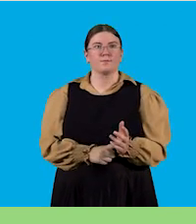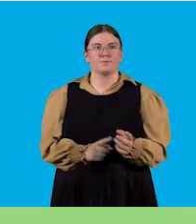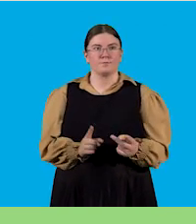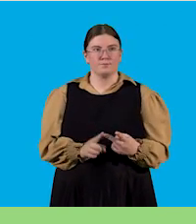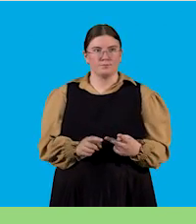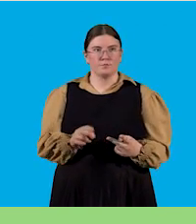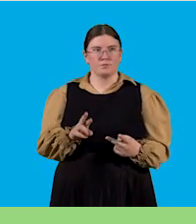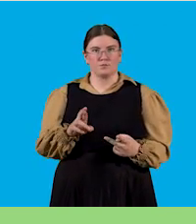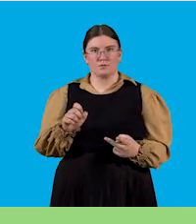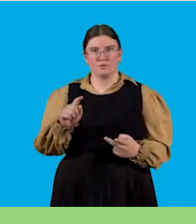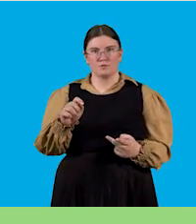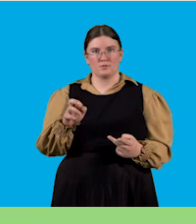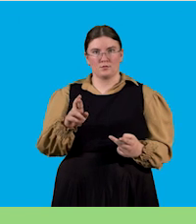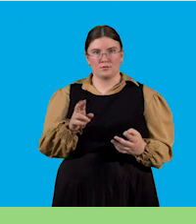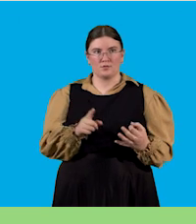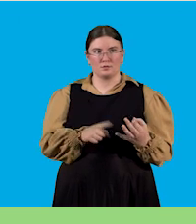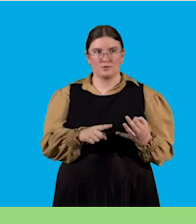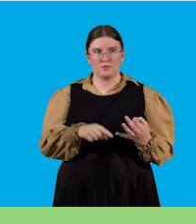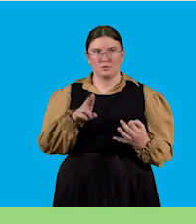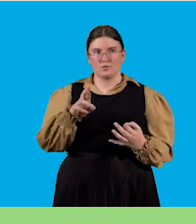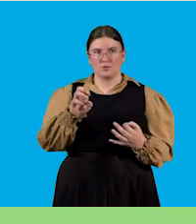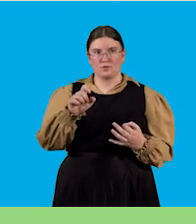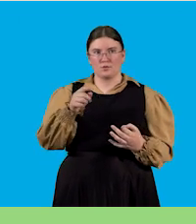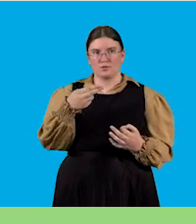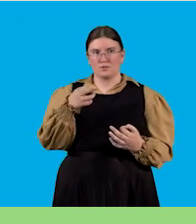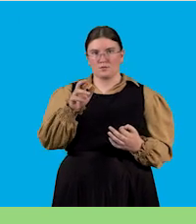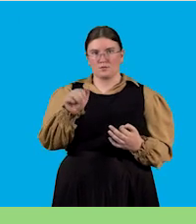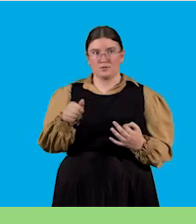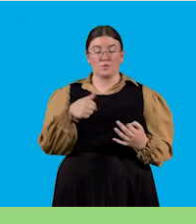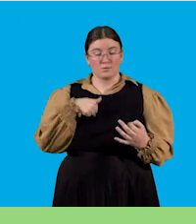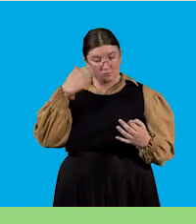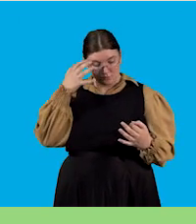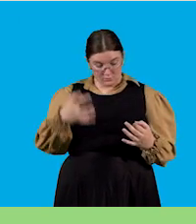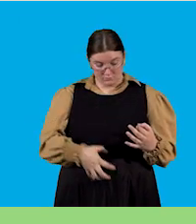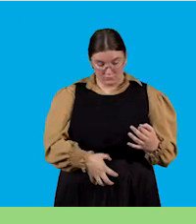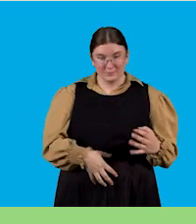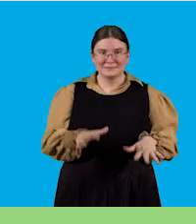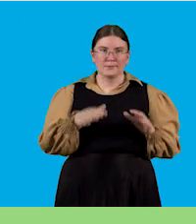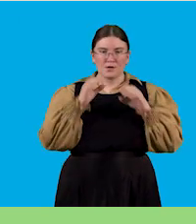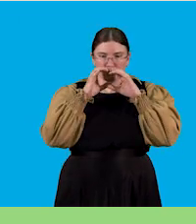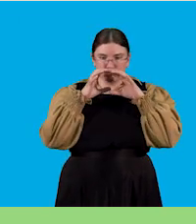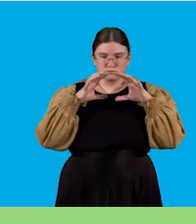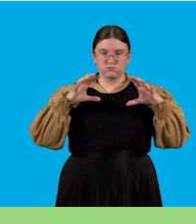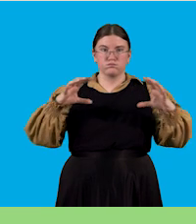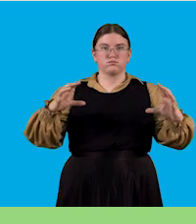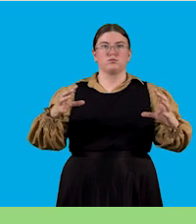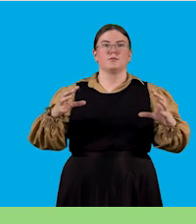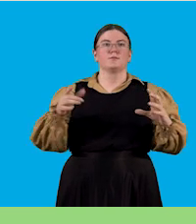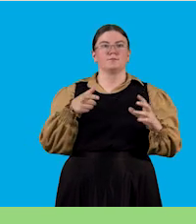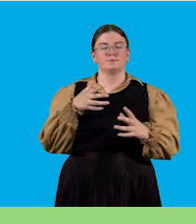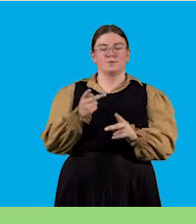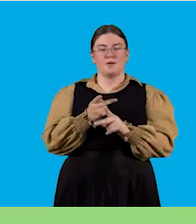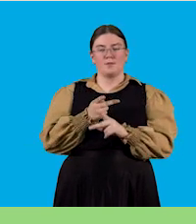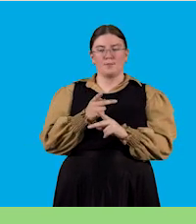urethra, which are organs of the system. And we know that the bladder is a balloon-like sac that stores urine.